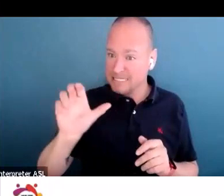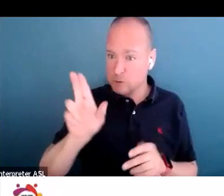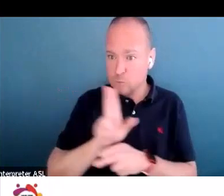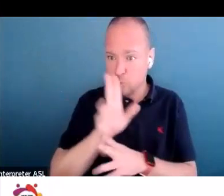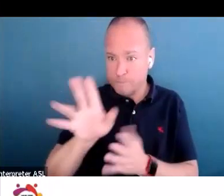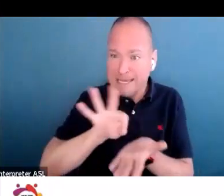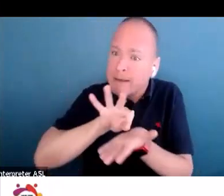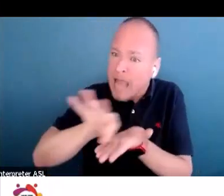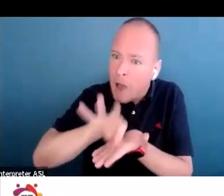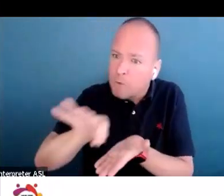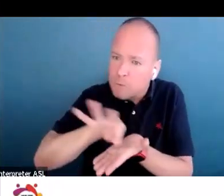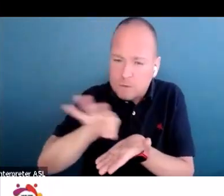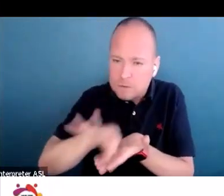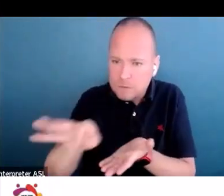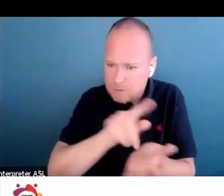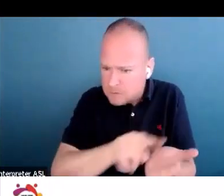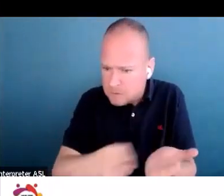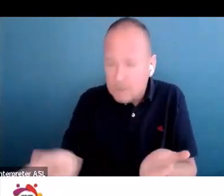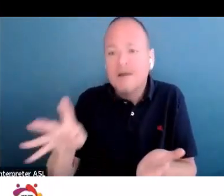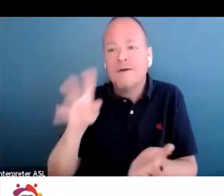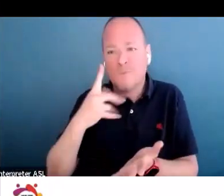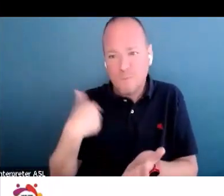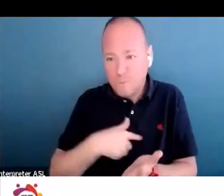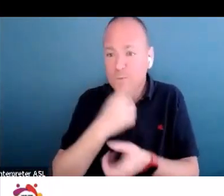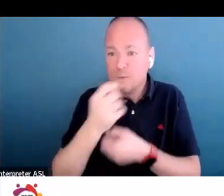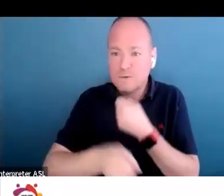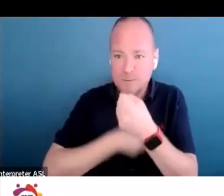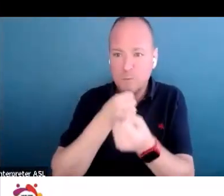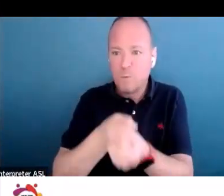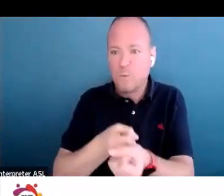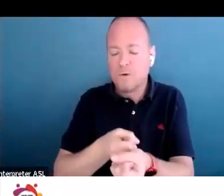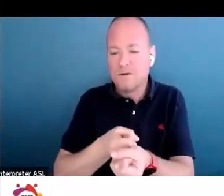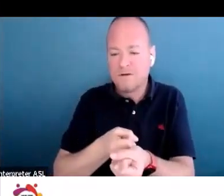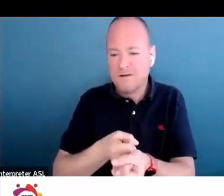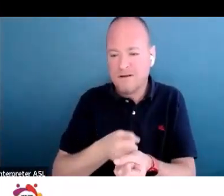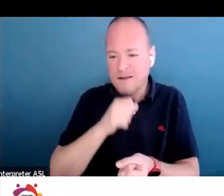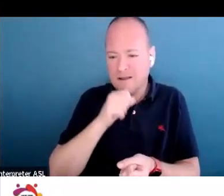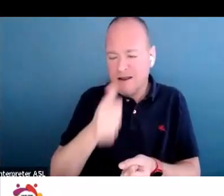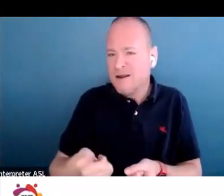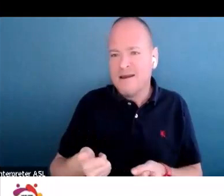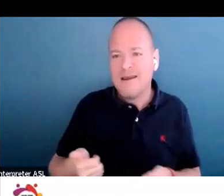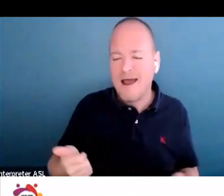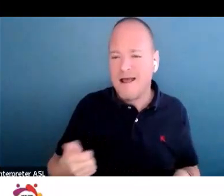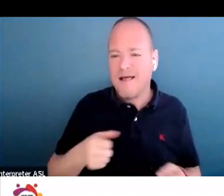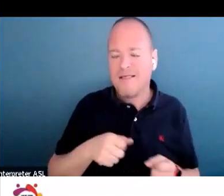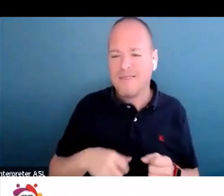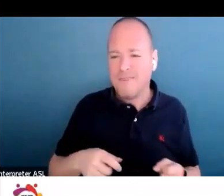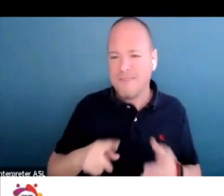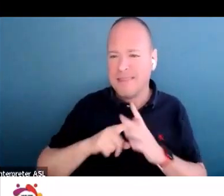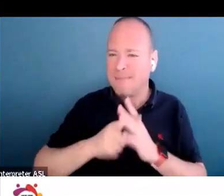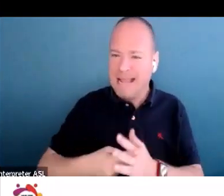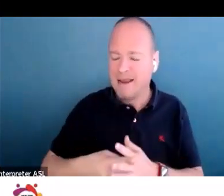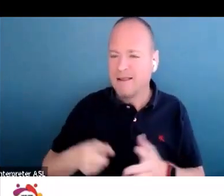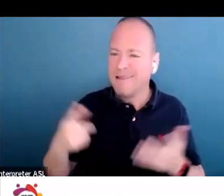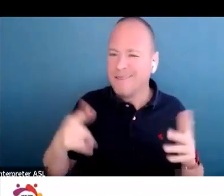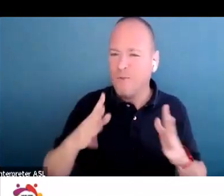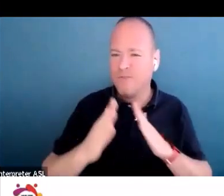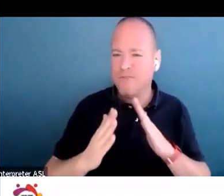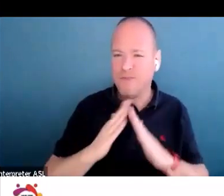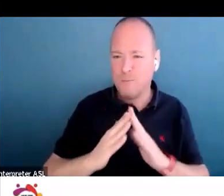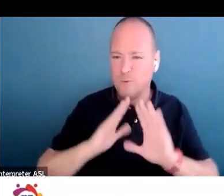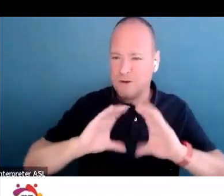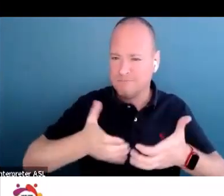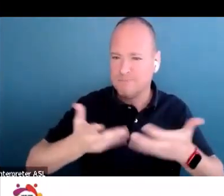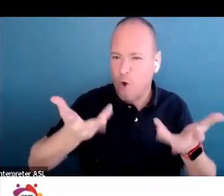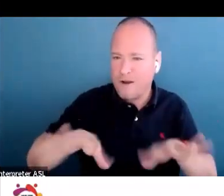we're supporting not the birth, because the AAC community already exists. Nobody needs to validate it.